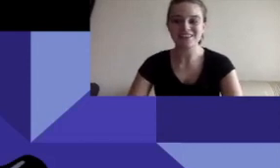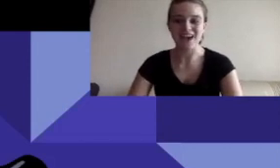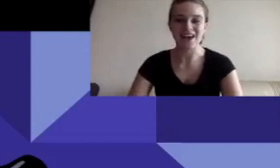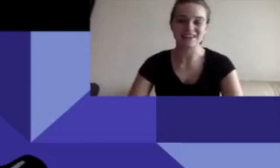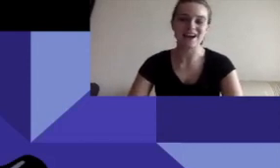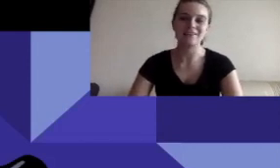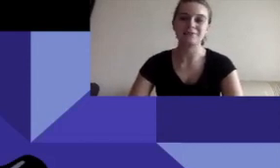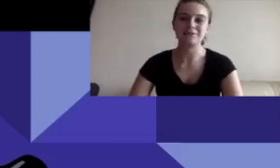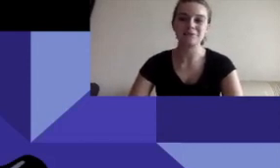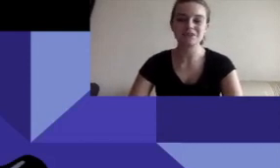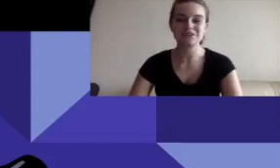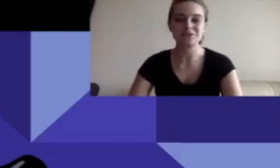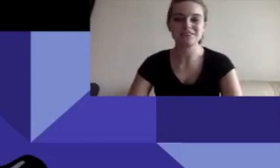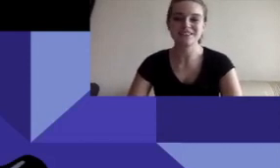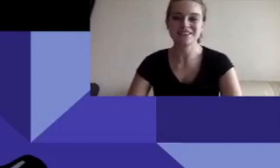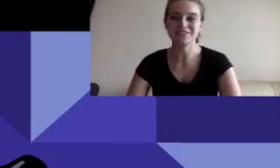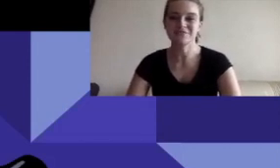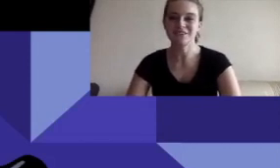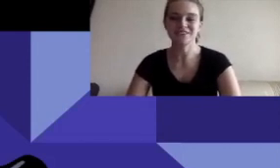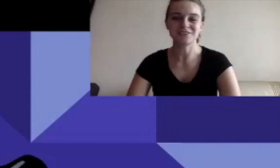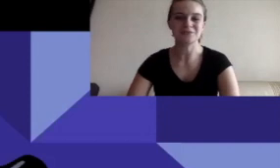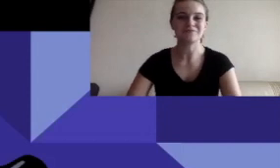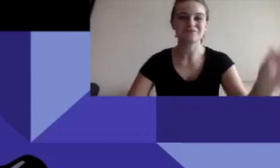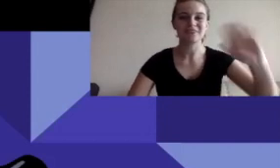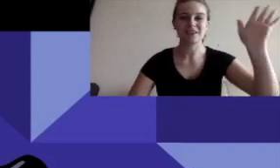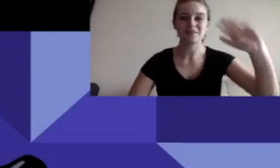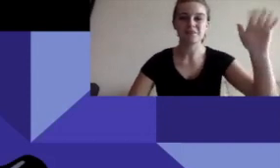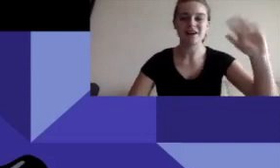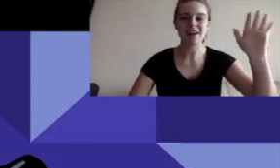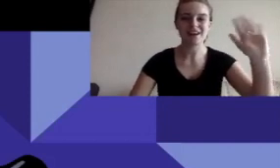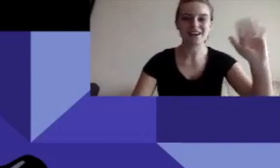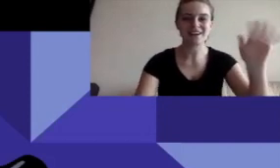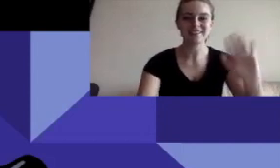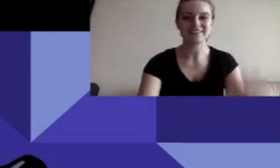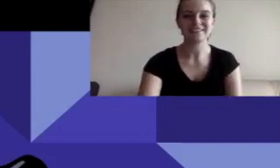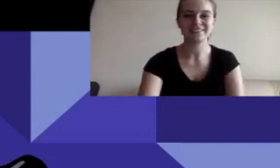class, and I look forward to seeing you very soon. Bye.